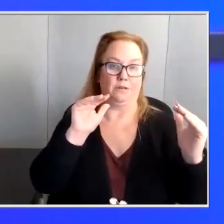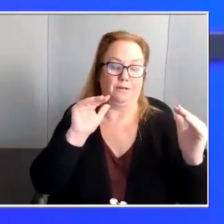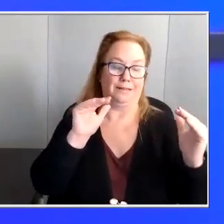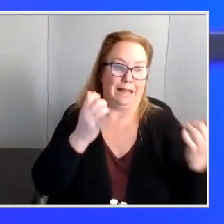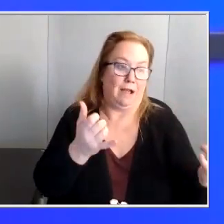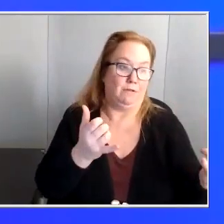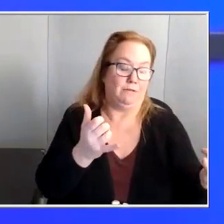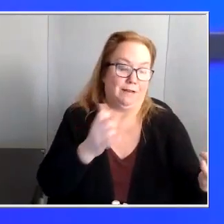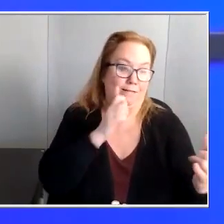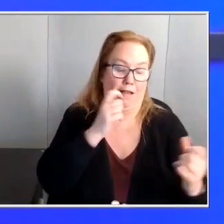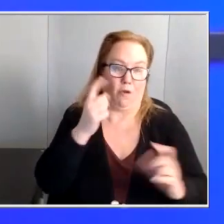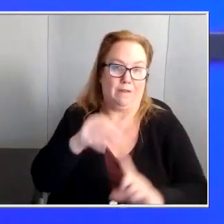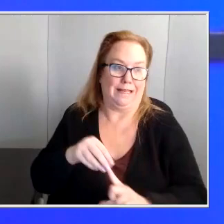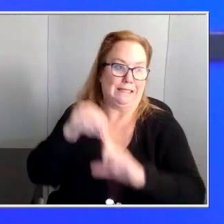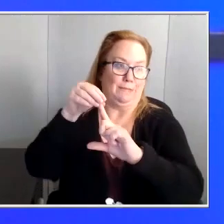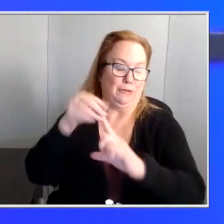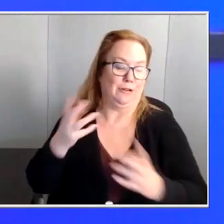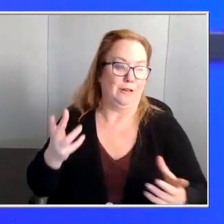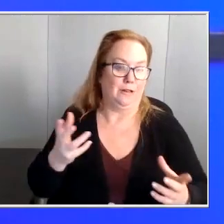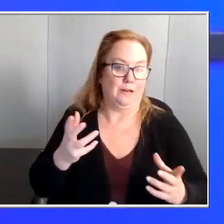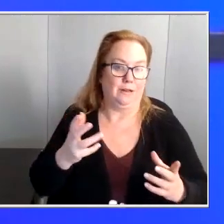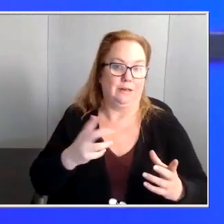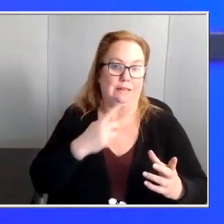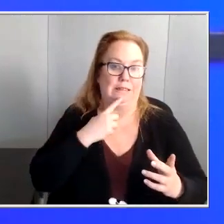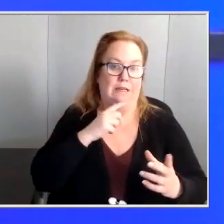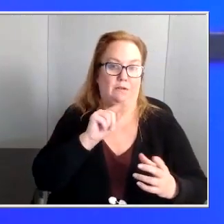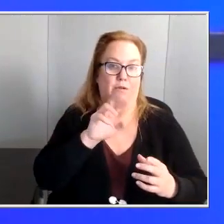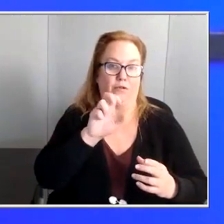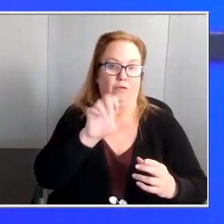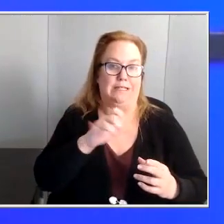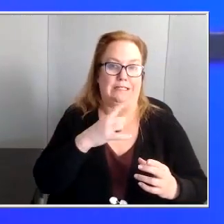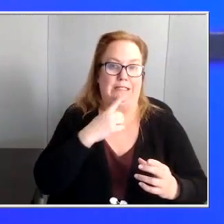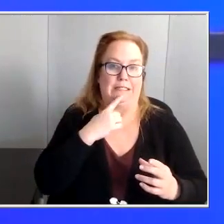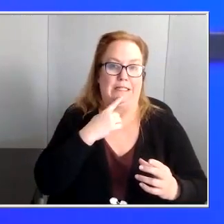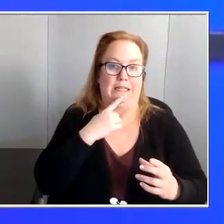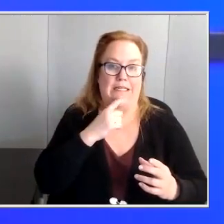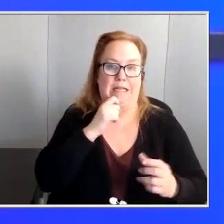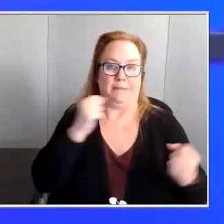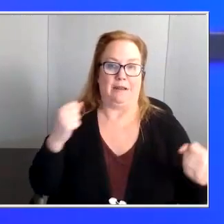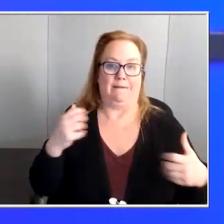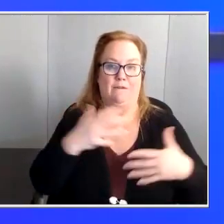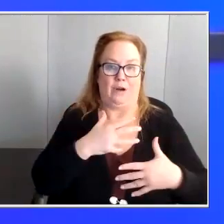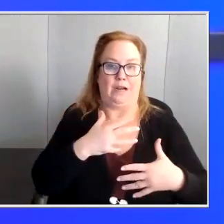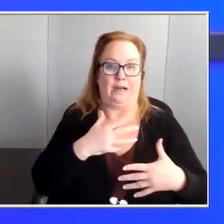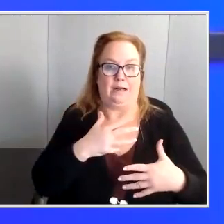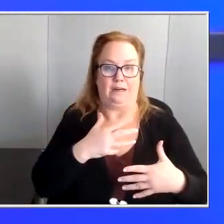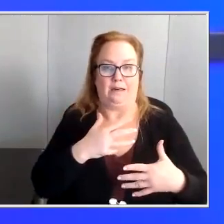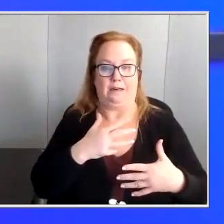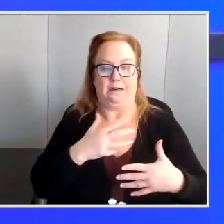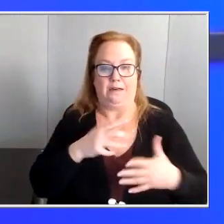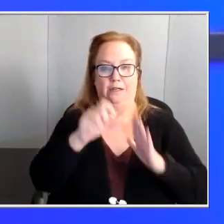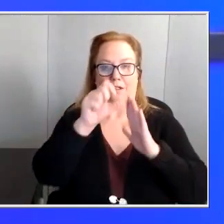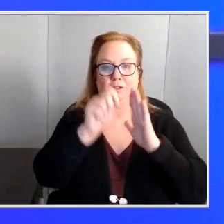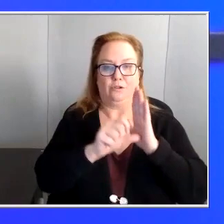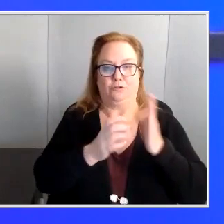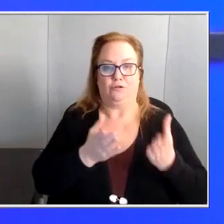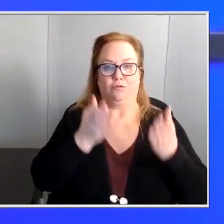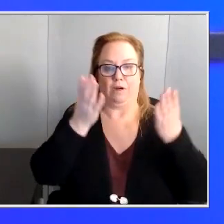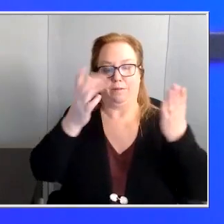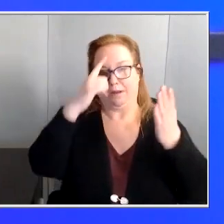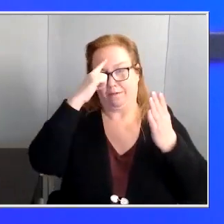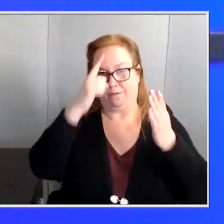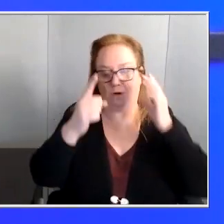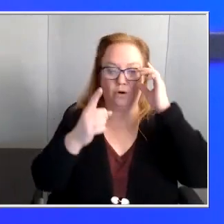to the rule. So to echo Tracy's point, to not be afraid if surgery is recommended